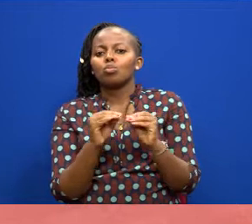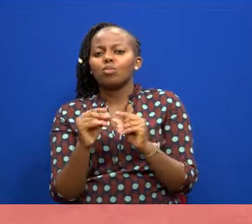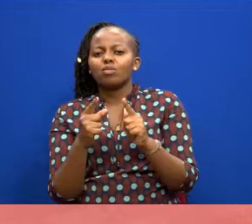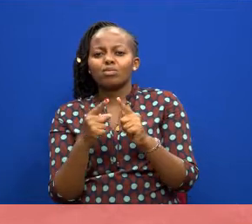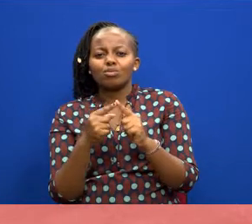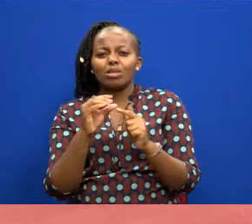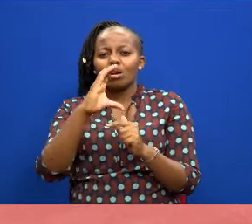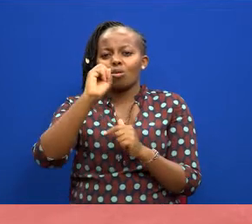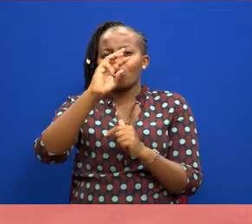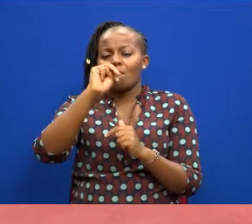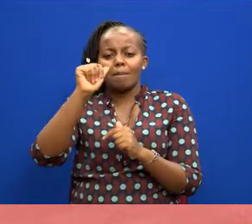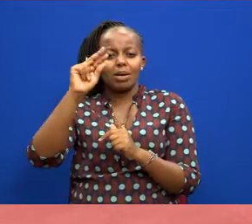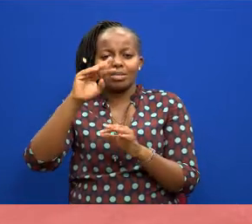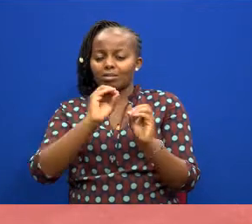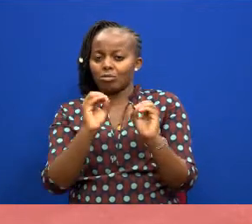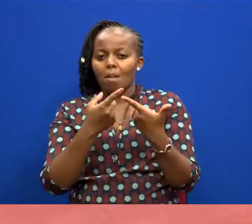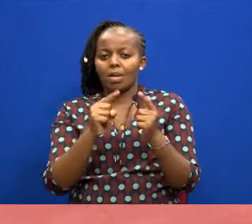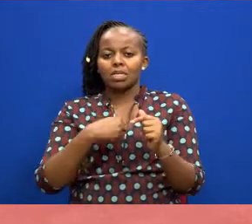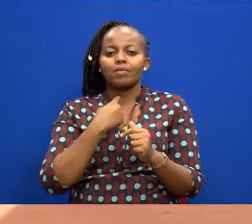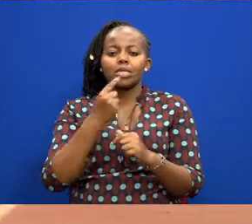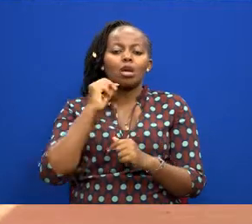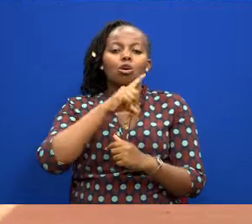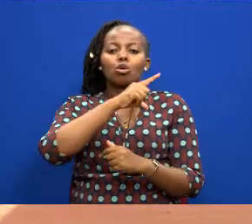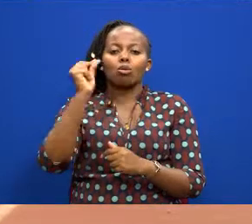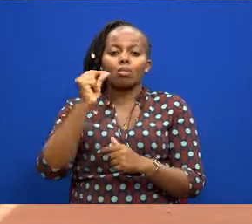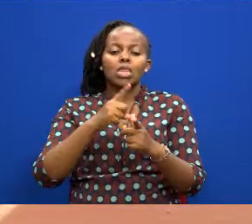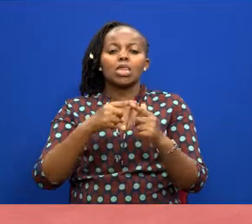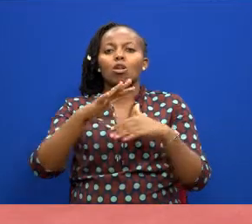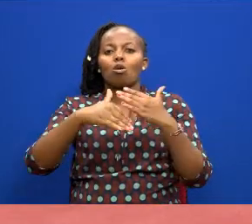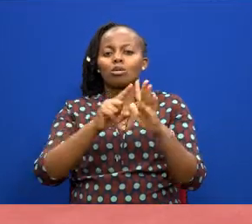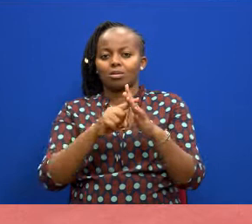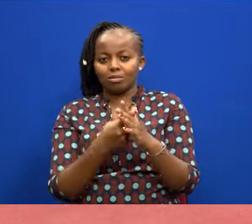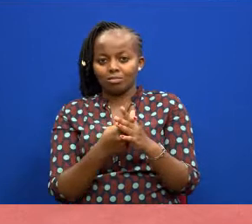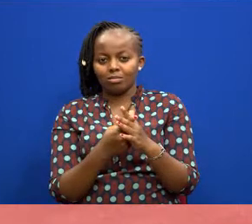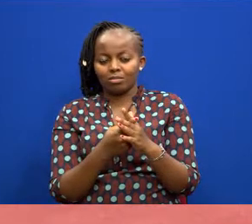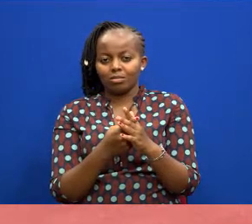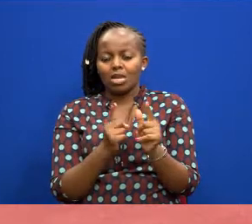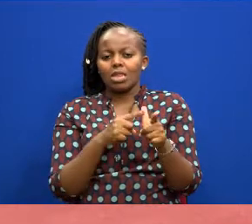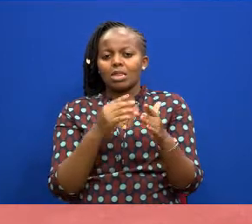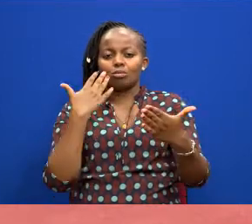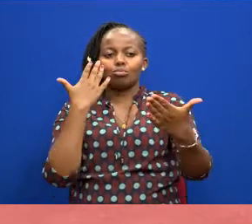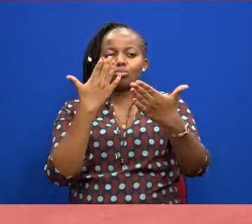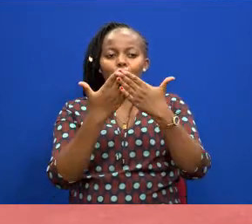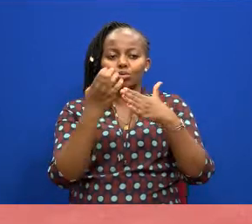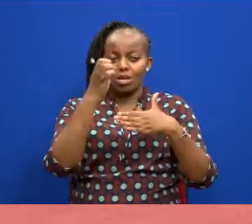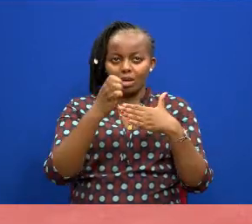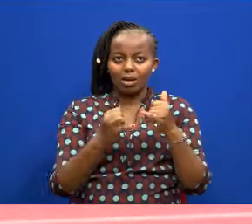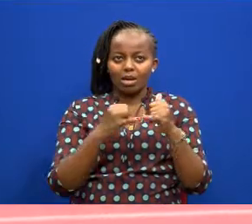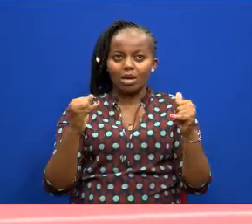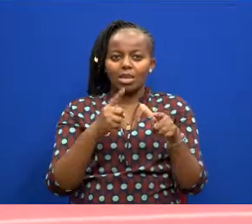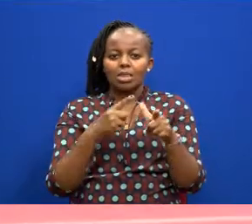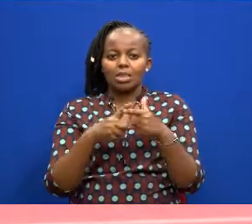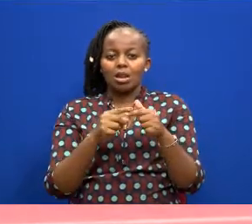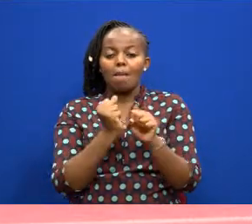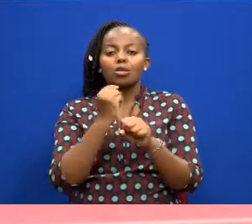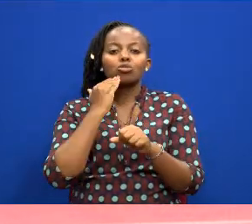commands on your mark, get set, go. I'm just going to shout, go, and off you go. But when you're approaching the finish line, you